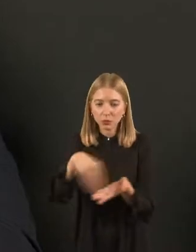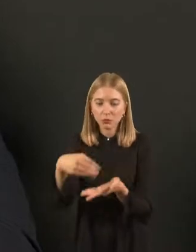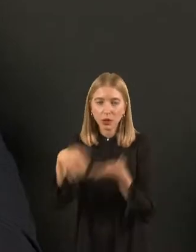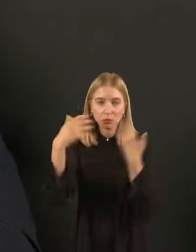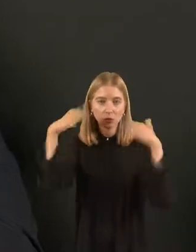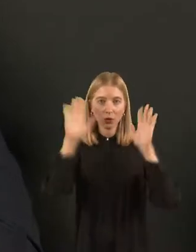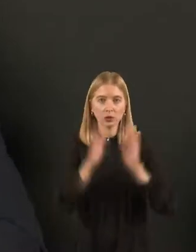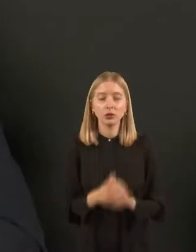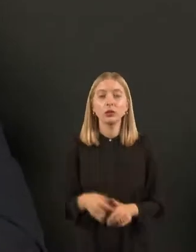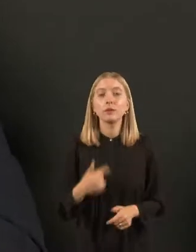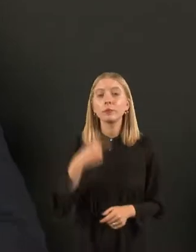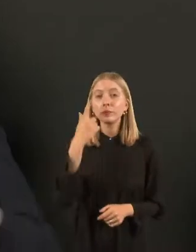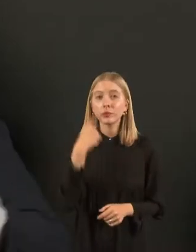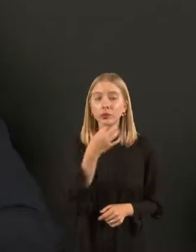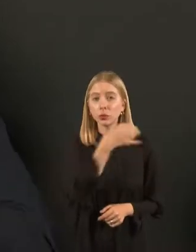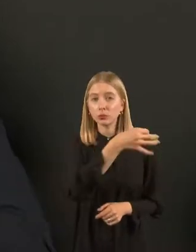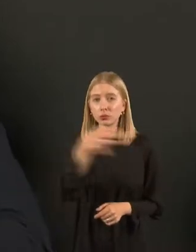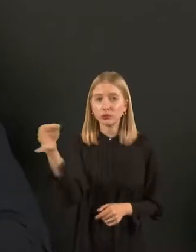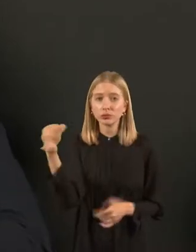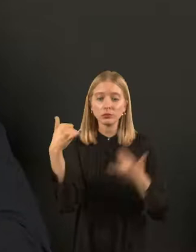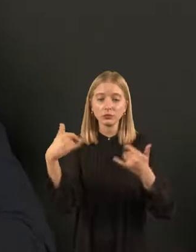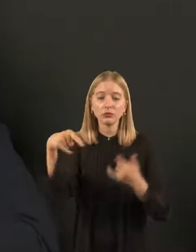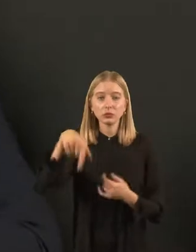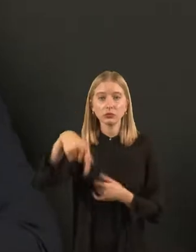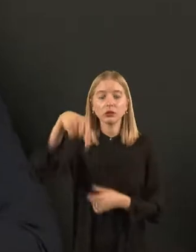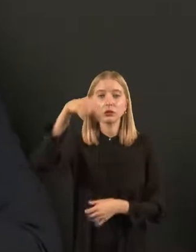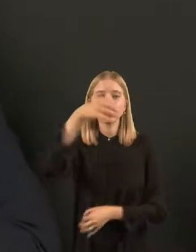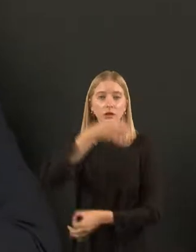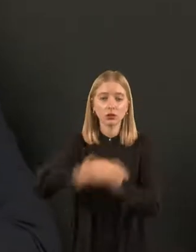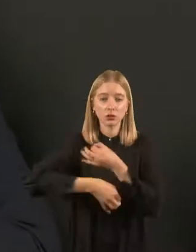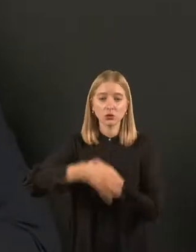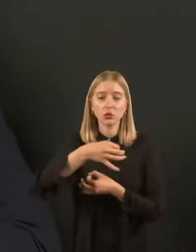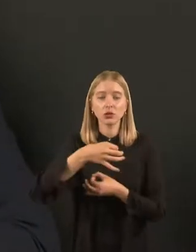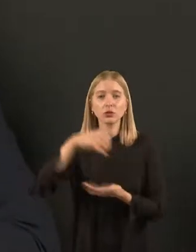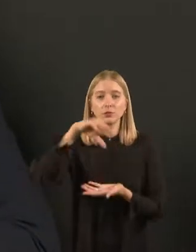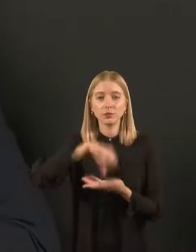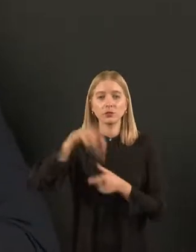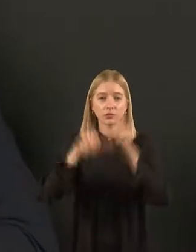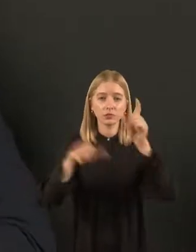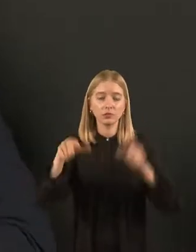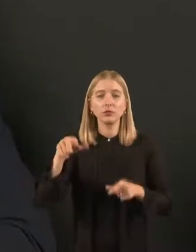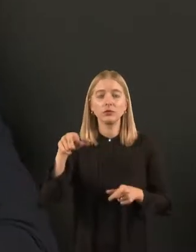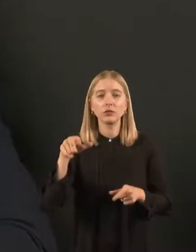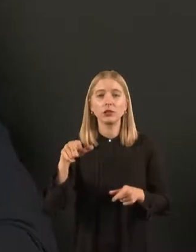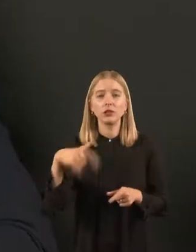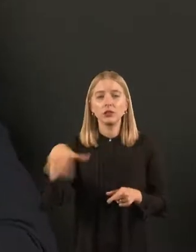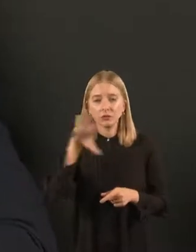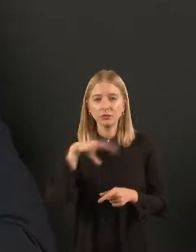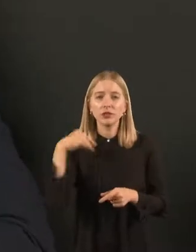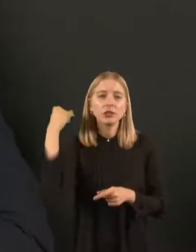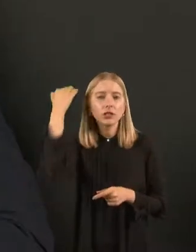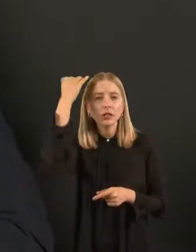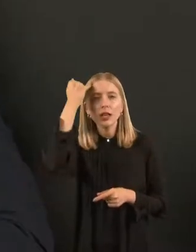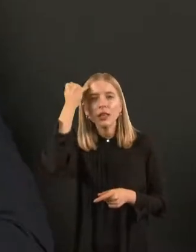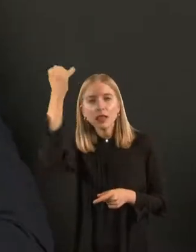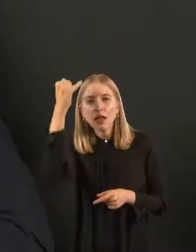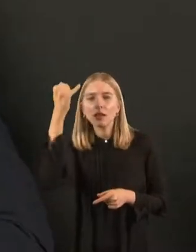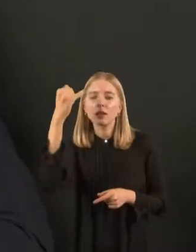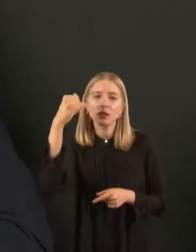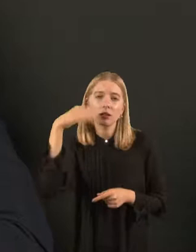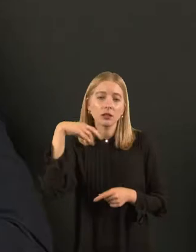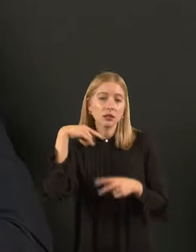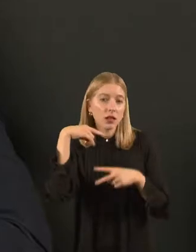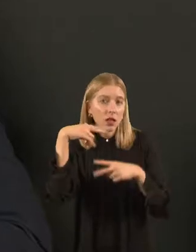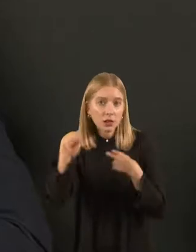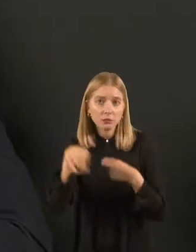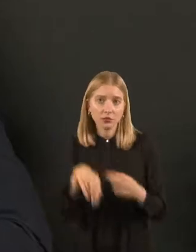complicated process, but those processes are taking place. And in this discussion panel, I believe